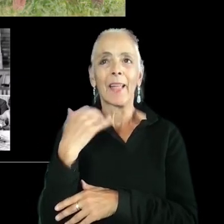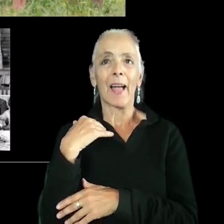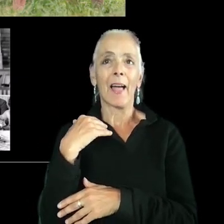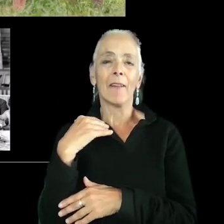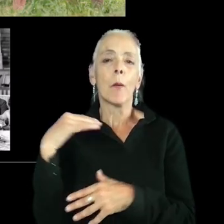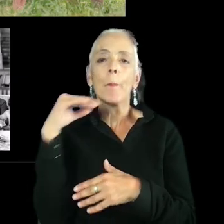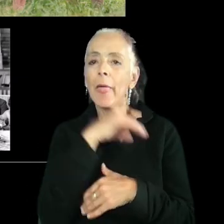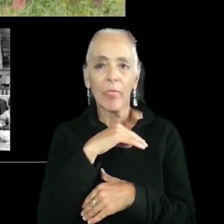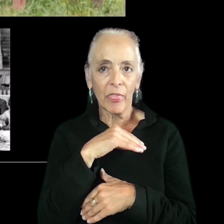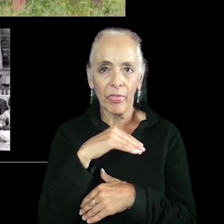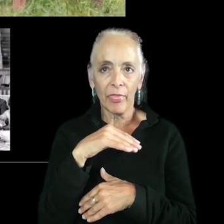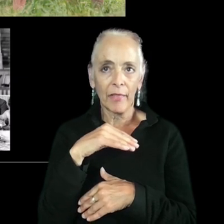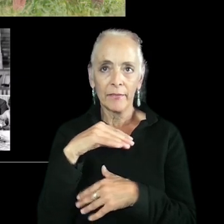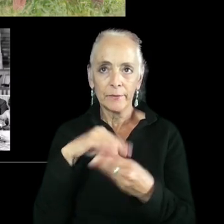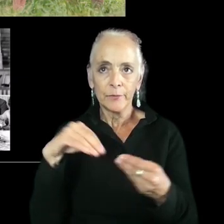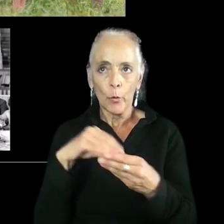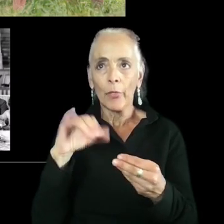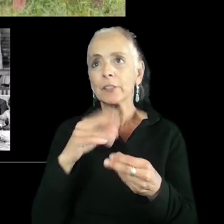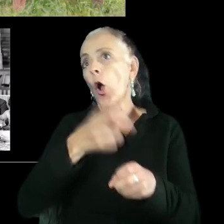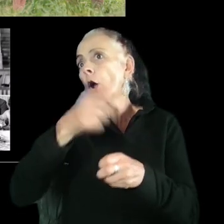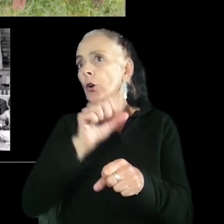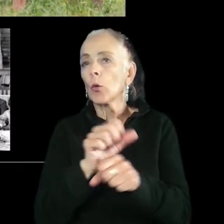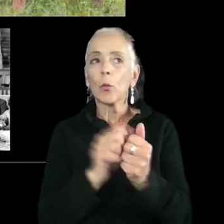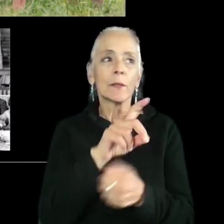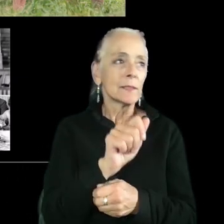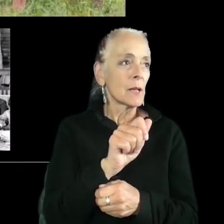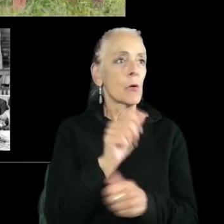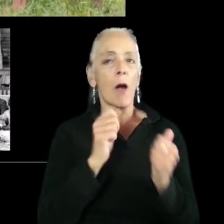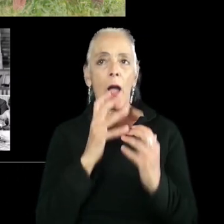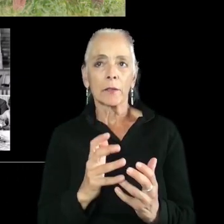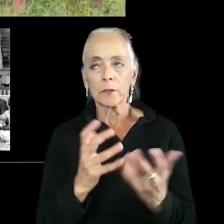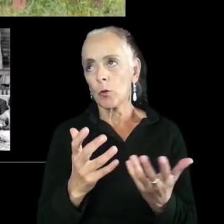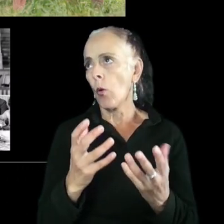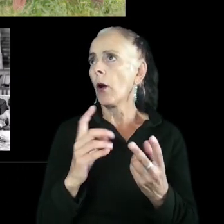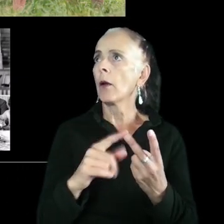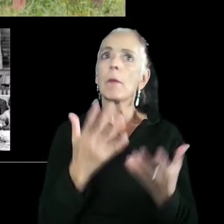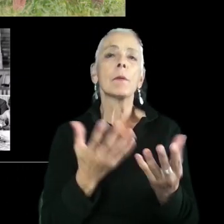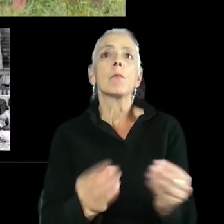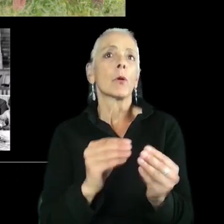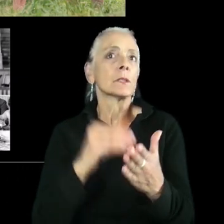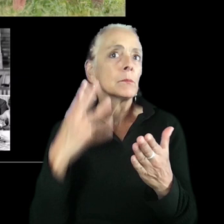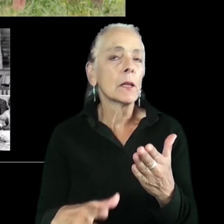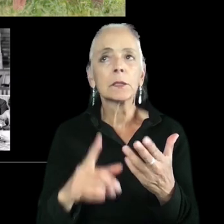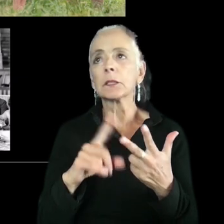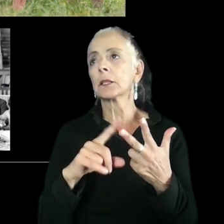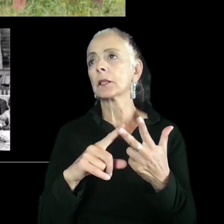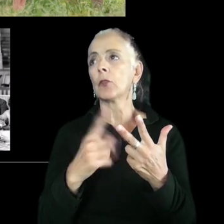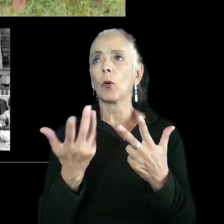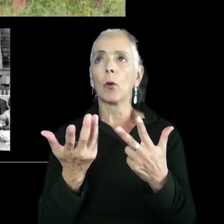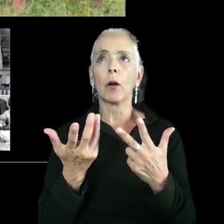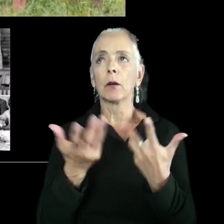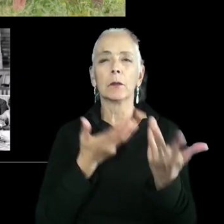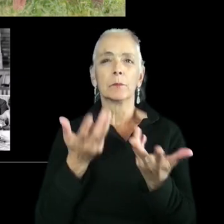harder to work with a disabled actor or talent um or that it's more expensive or you know that it's it's it